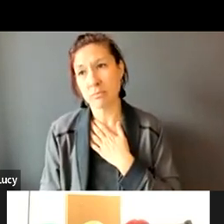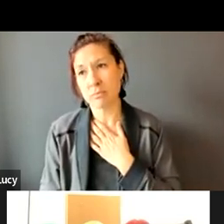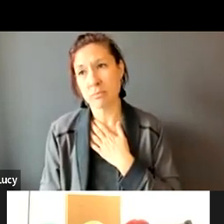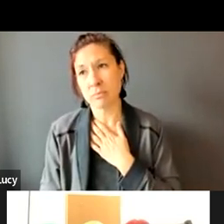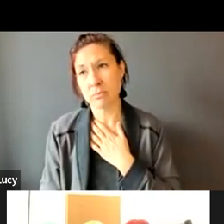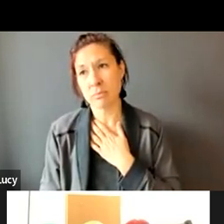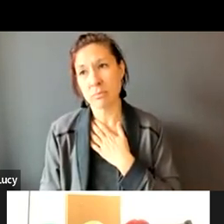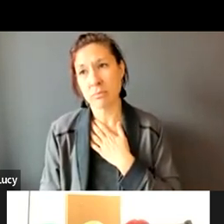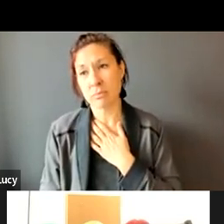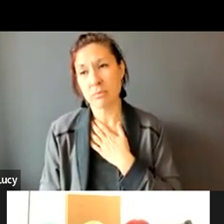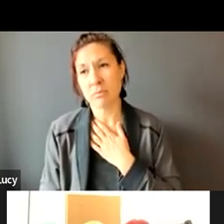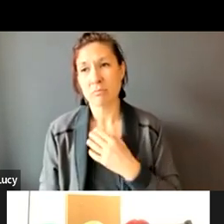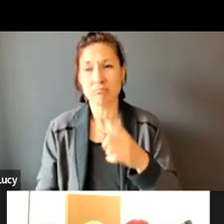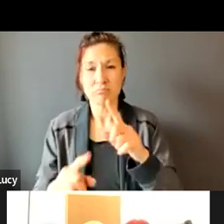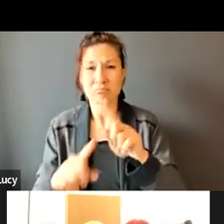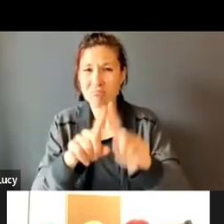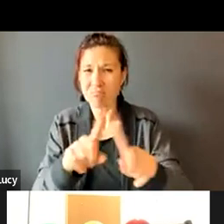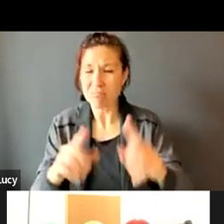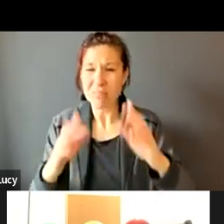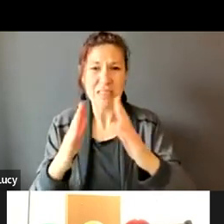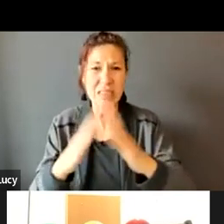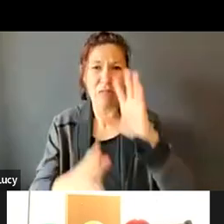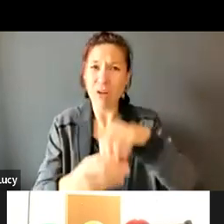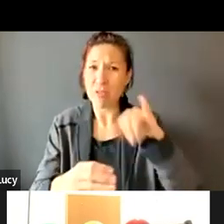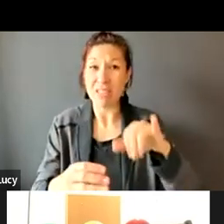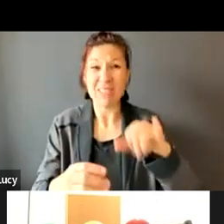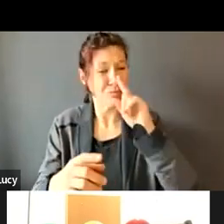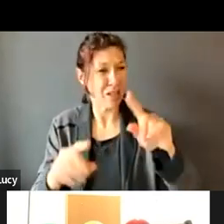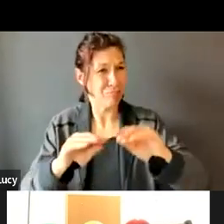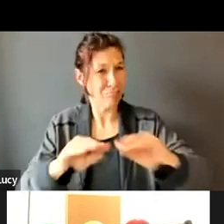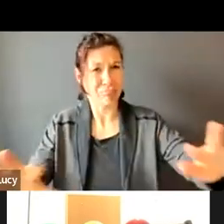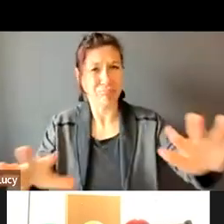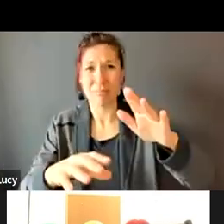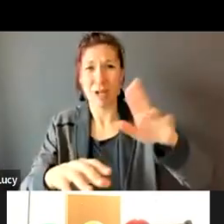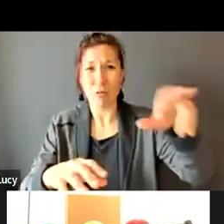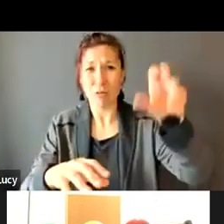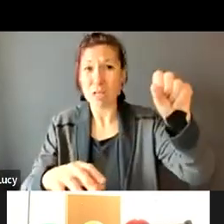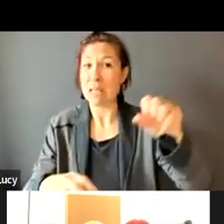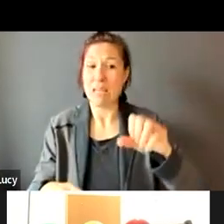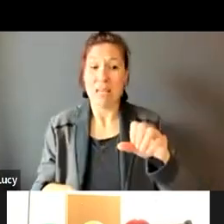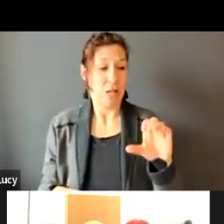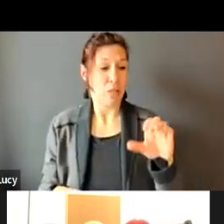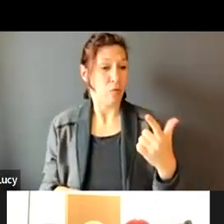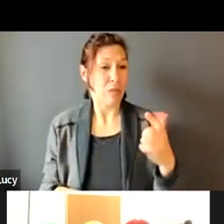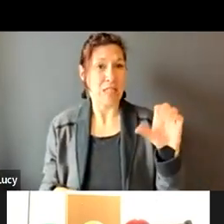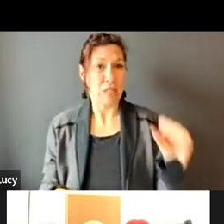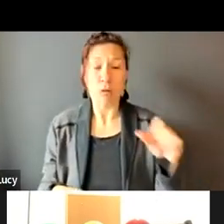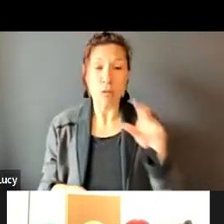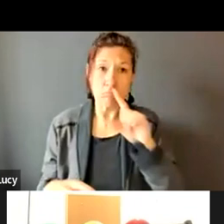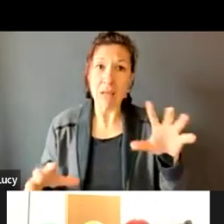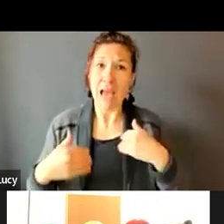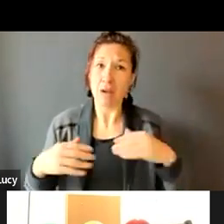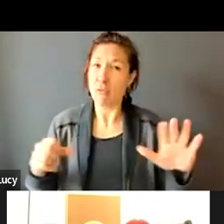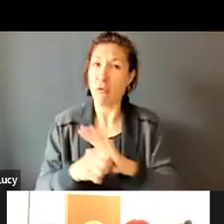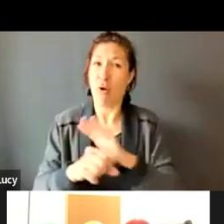given nationally it really is considered I mean such was at the council via City Schools they took an entire session to talk about it so we want